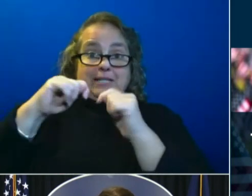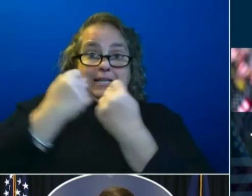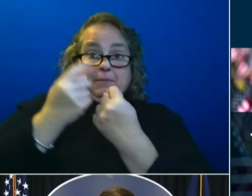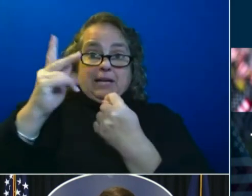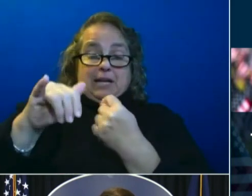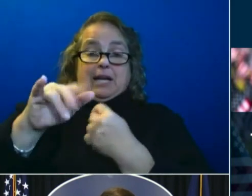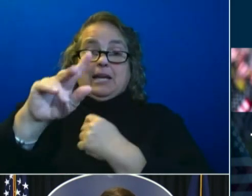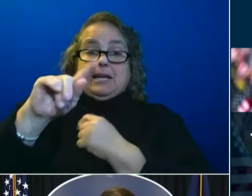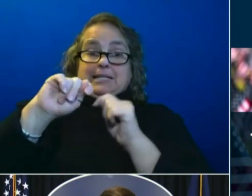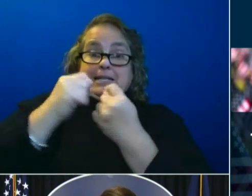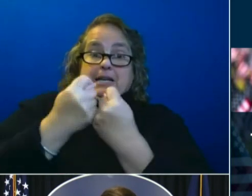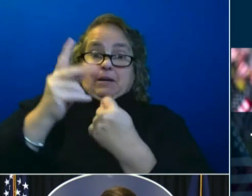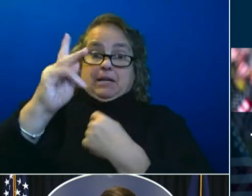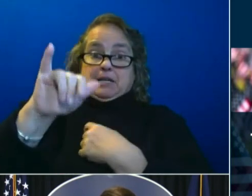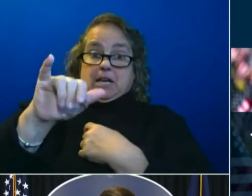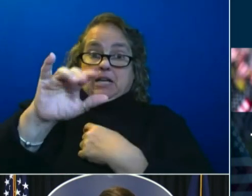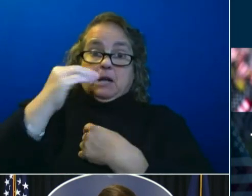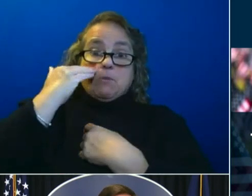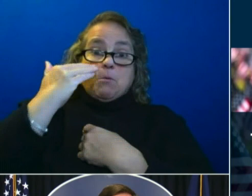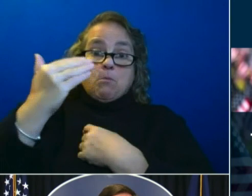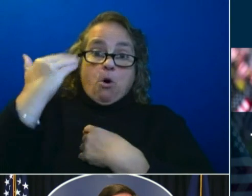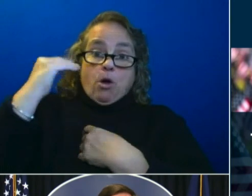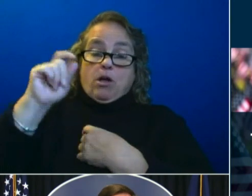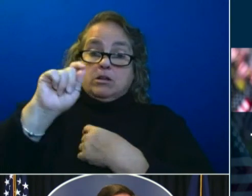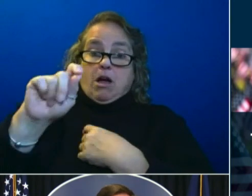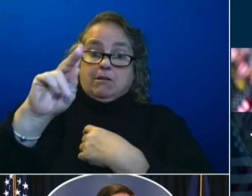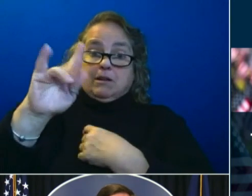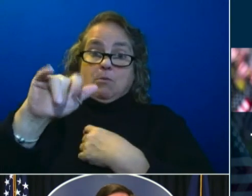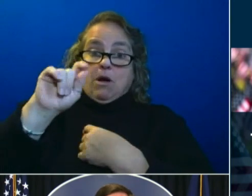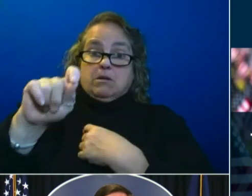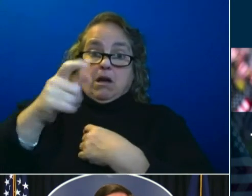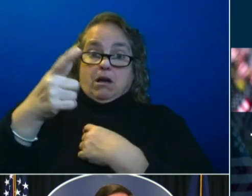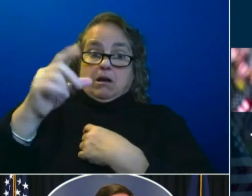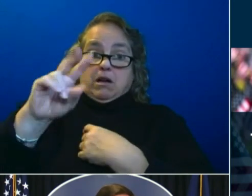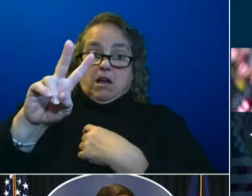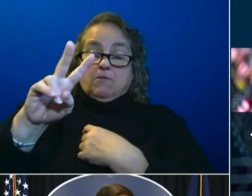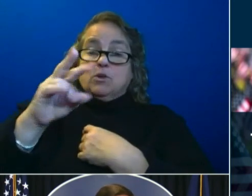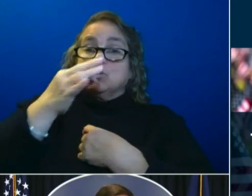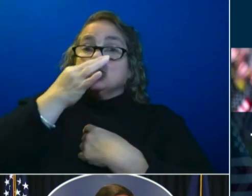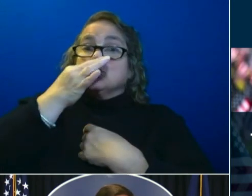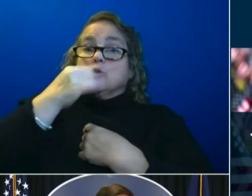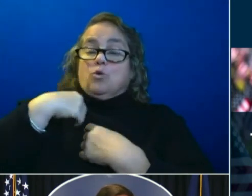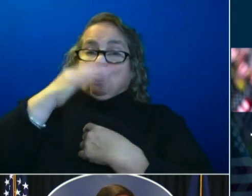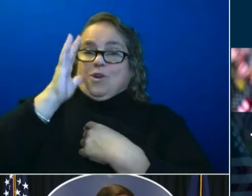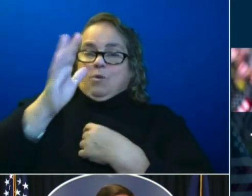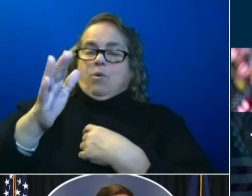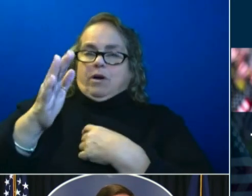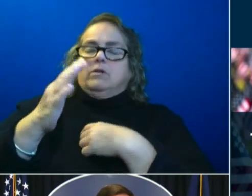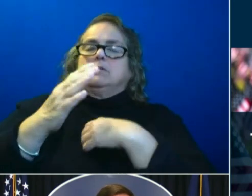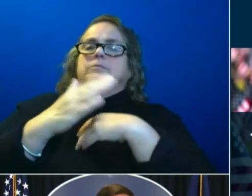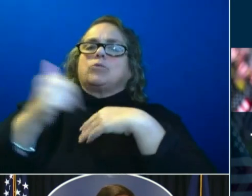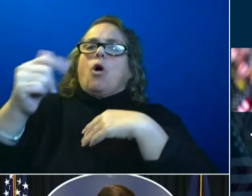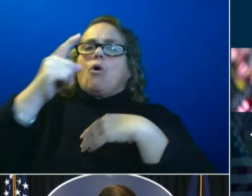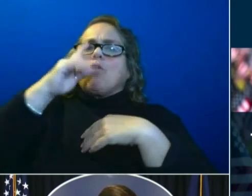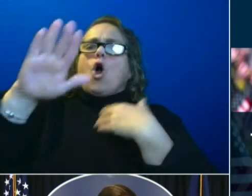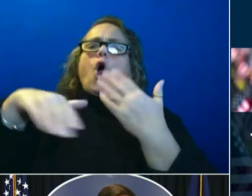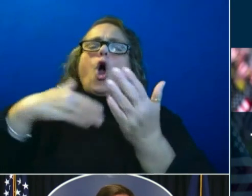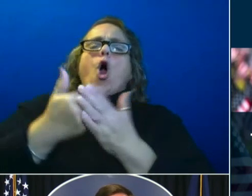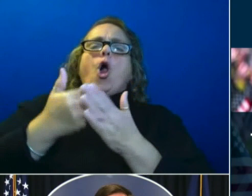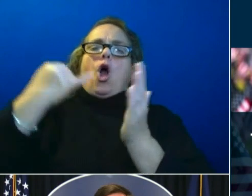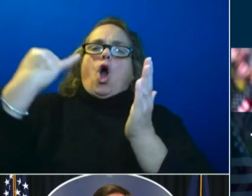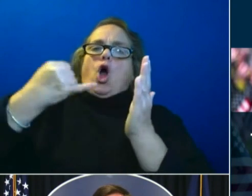Memorial.ky.gov. Soon we'll announce an artist call to encourage artists to submit their ideas for something that can